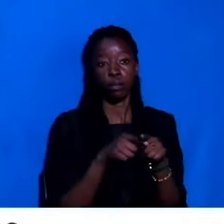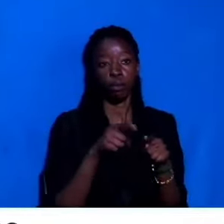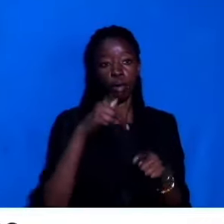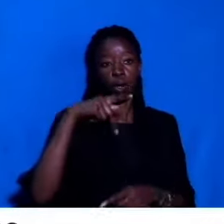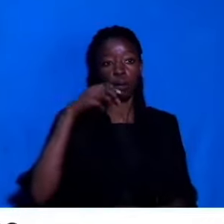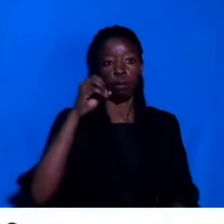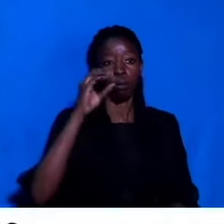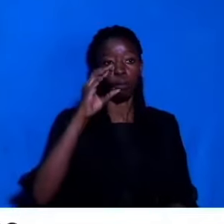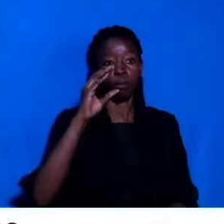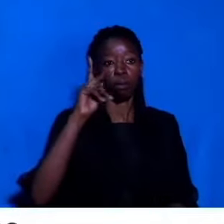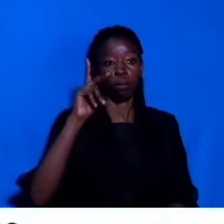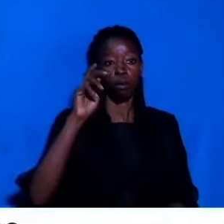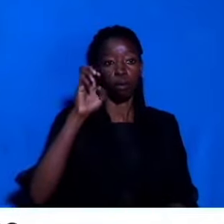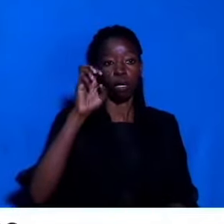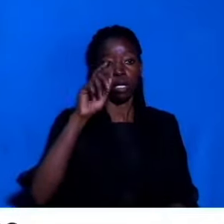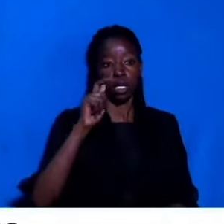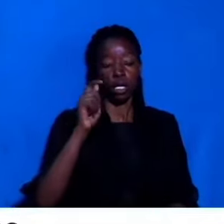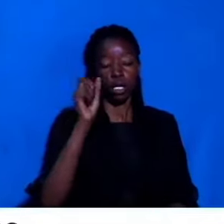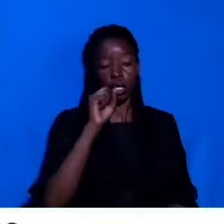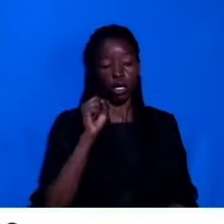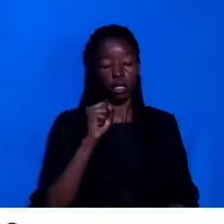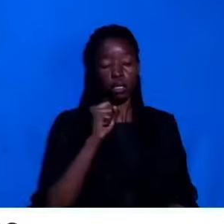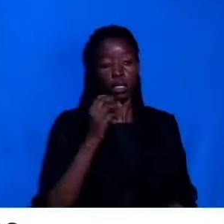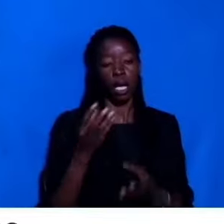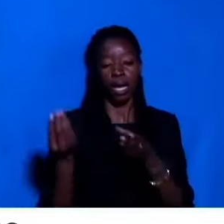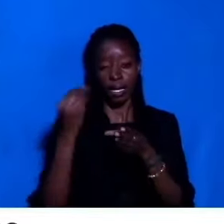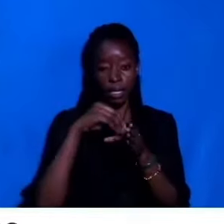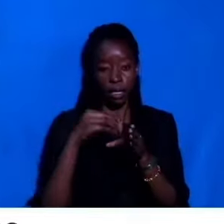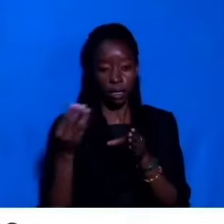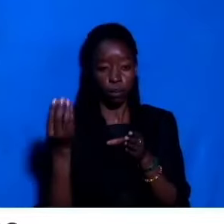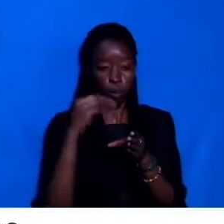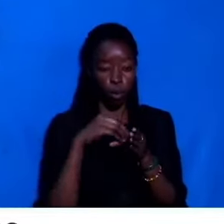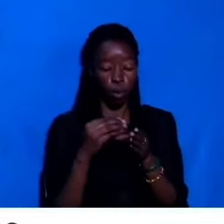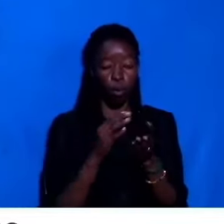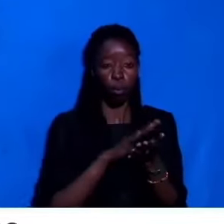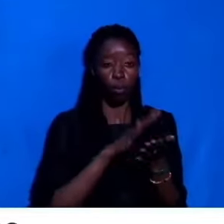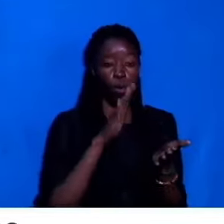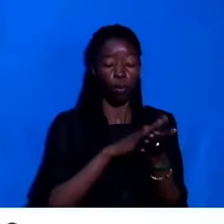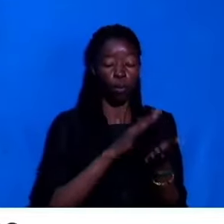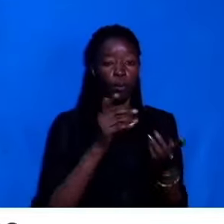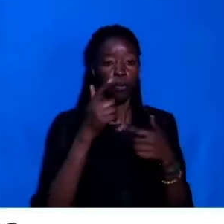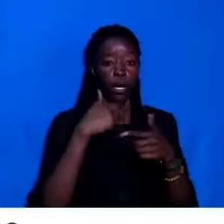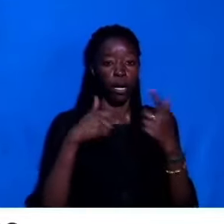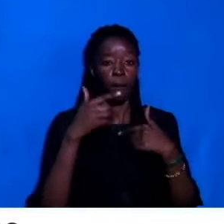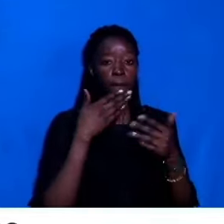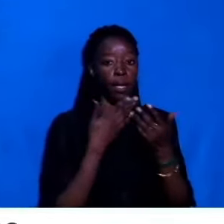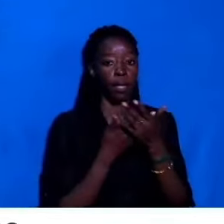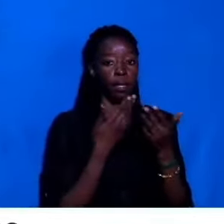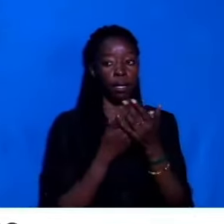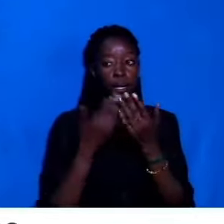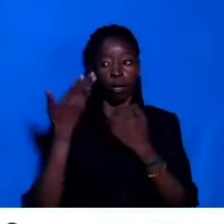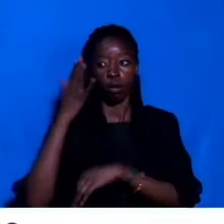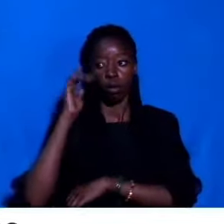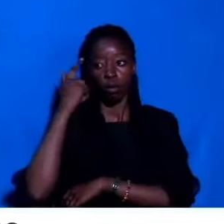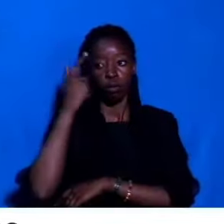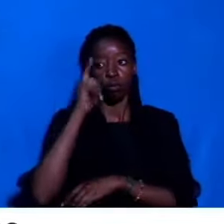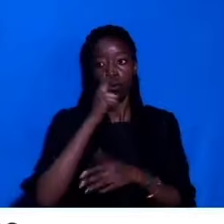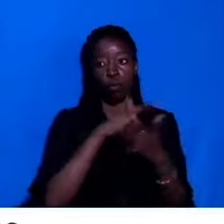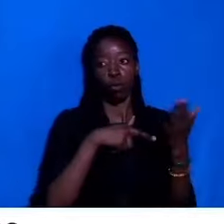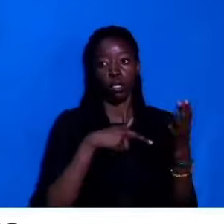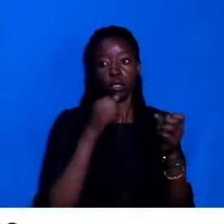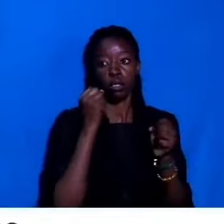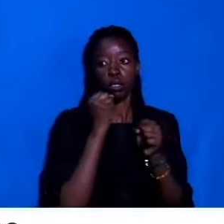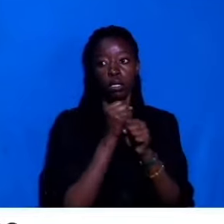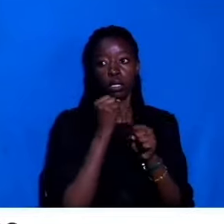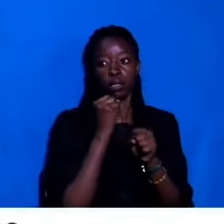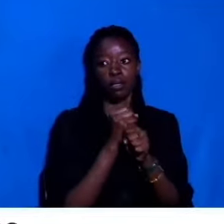Maybe we I don't know. We just recharge anyway. Come and thank the Lord because of what he has done. Does that mean that my